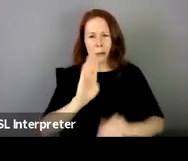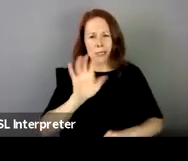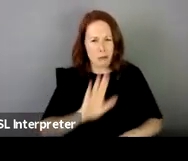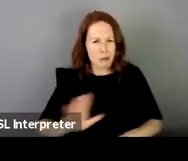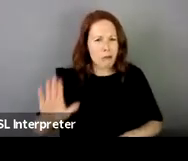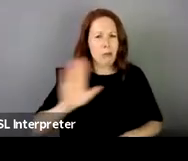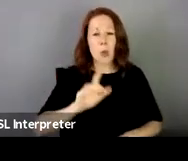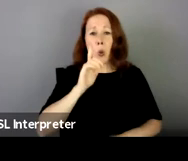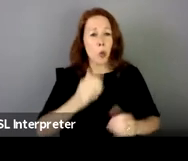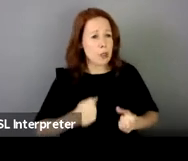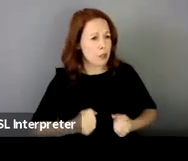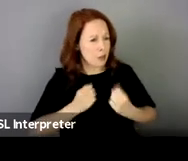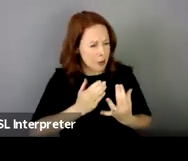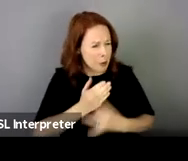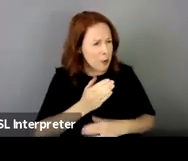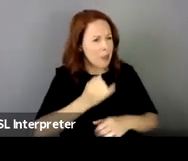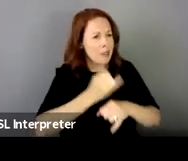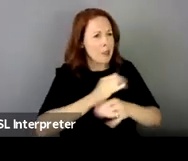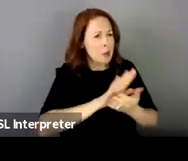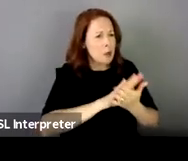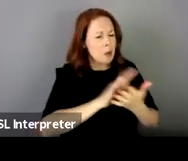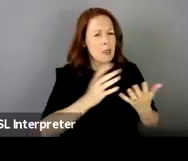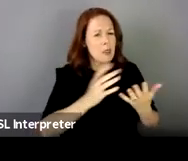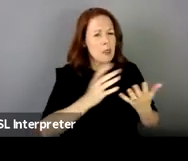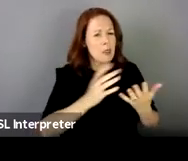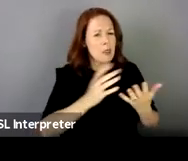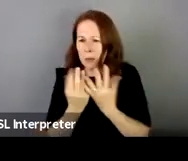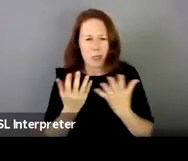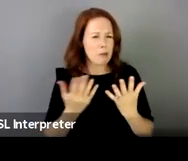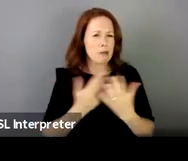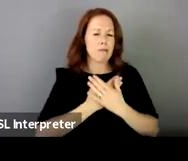residential school survivors and their families.